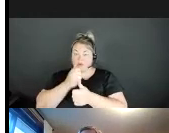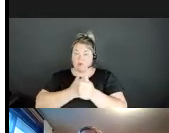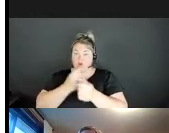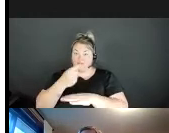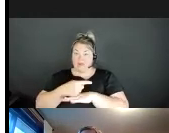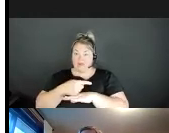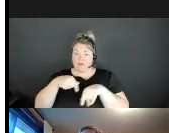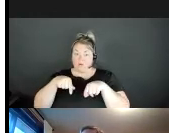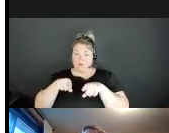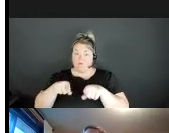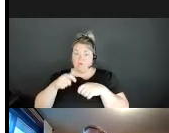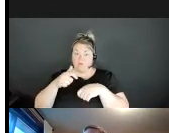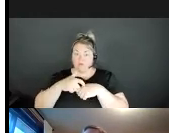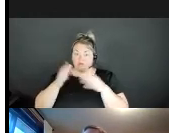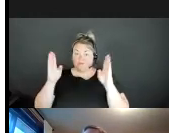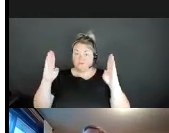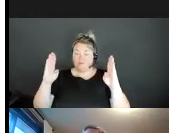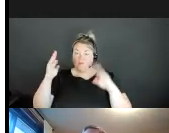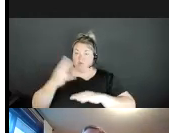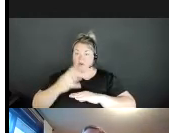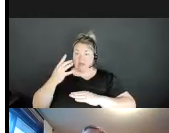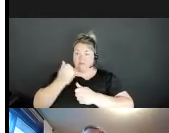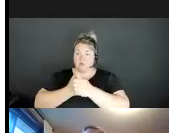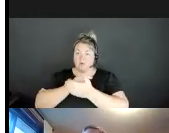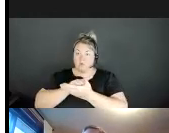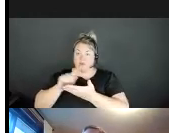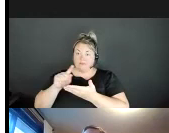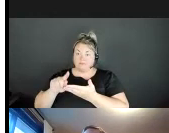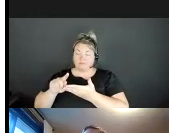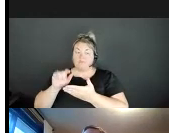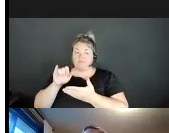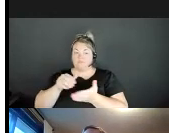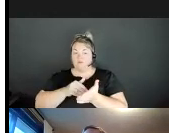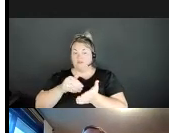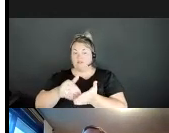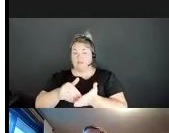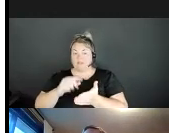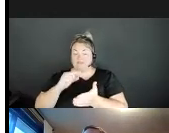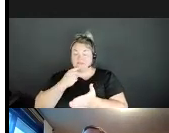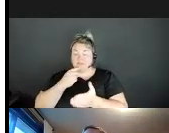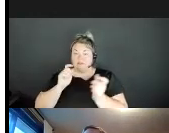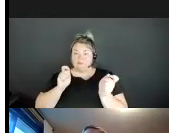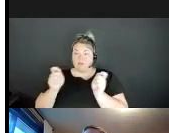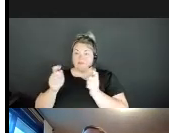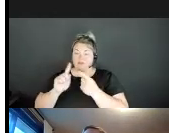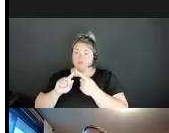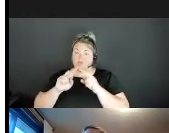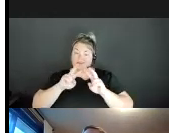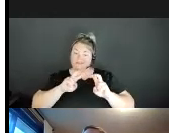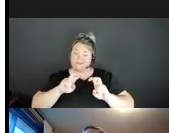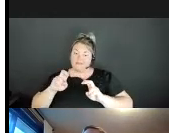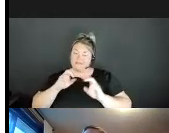course of a minimum of 4 days per week. And that frequency and intensity is modified to assess individual